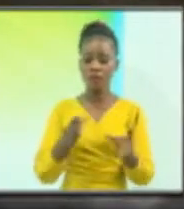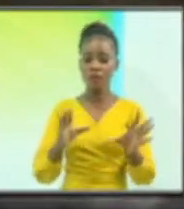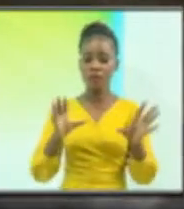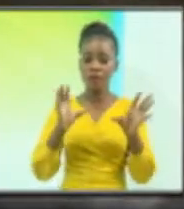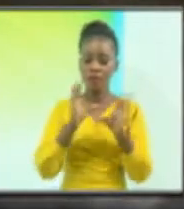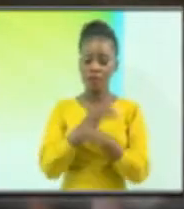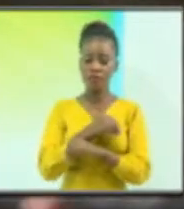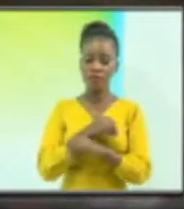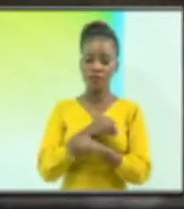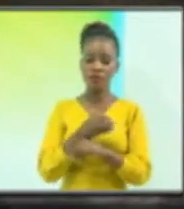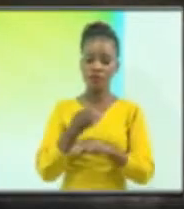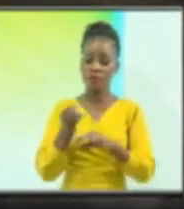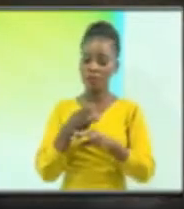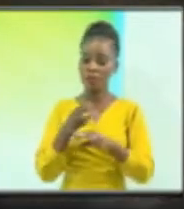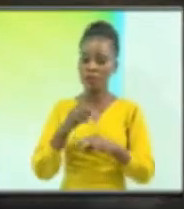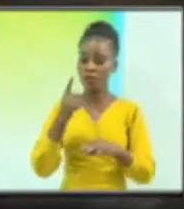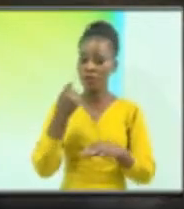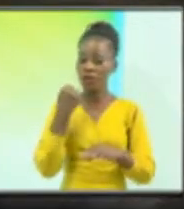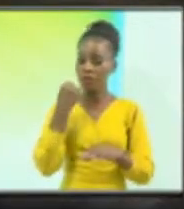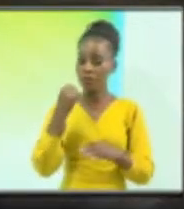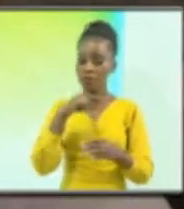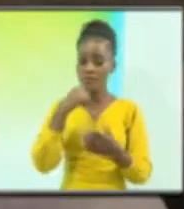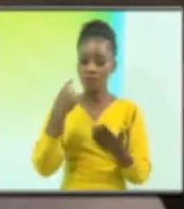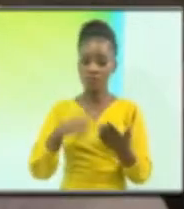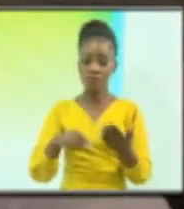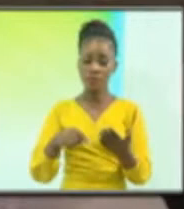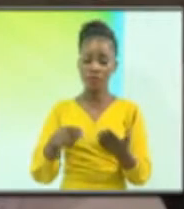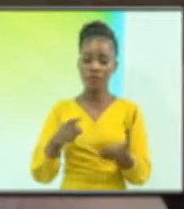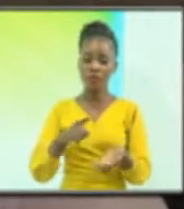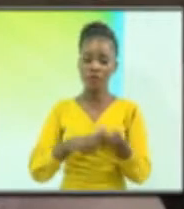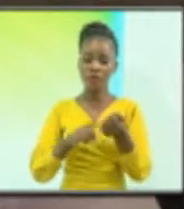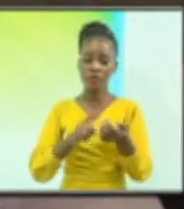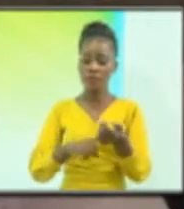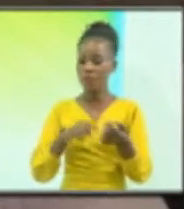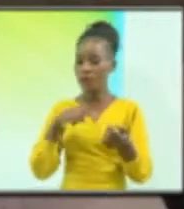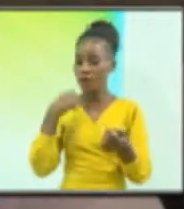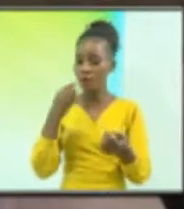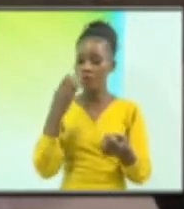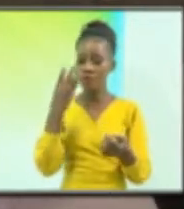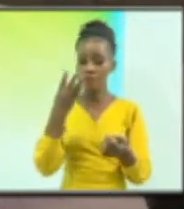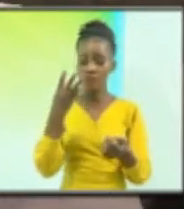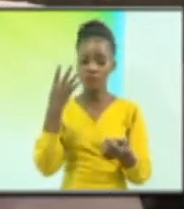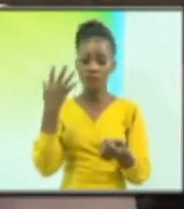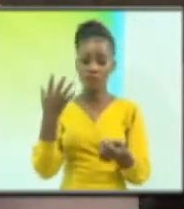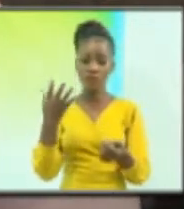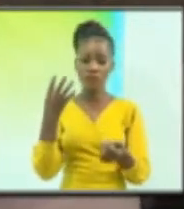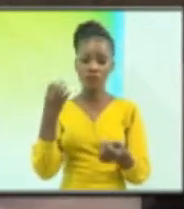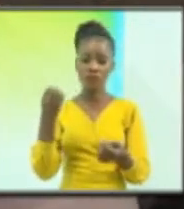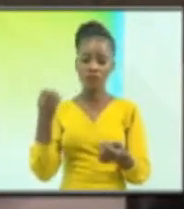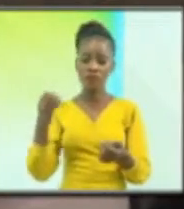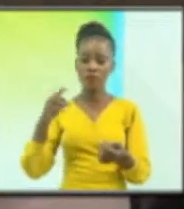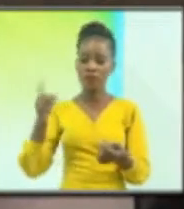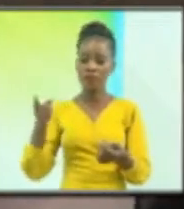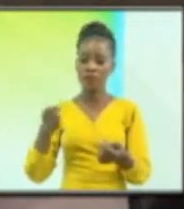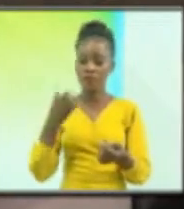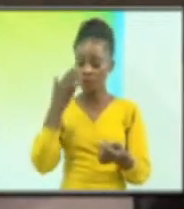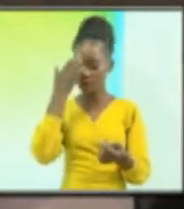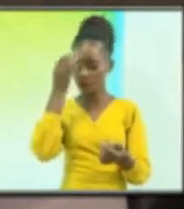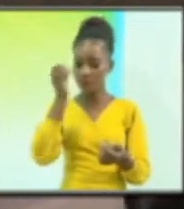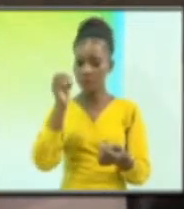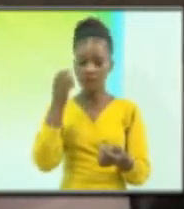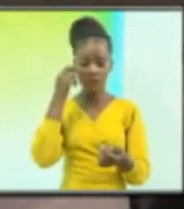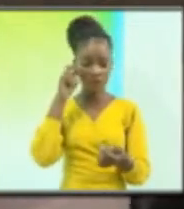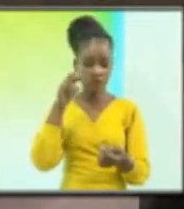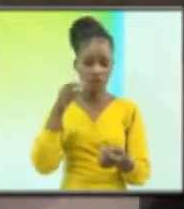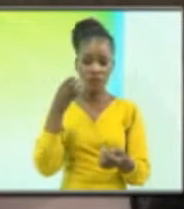ministry. You've heard of people say there are people who get money about 400 and 500,000. I don't know if you are aware